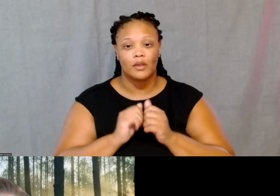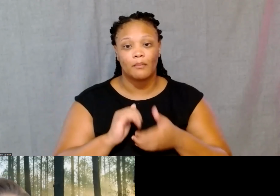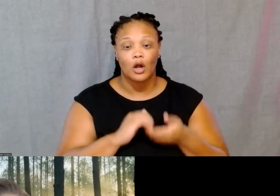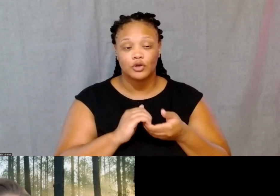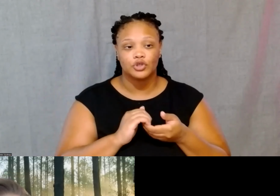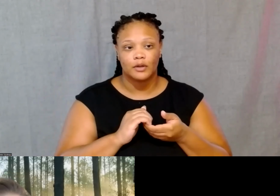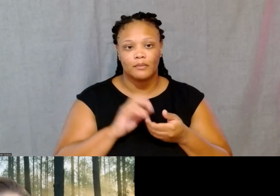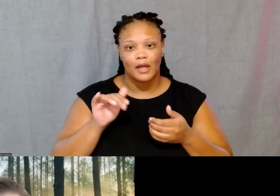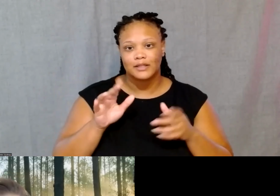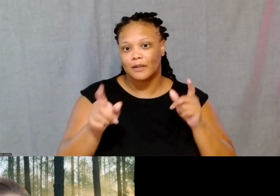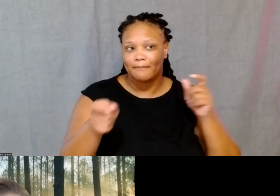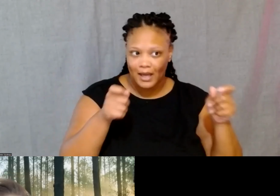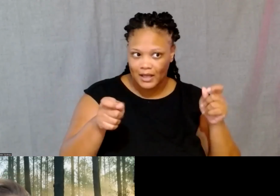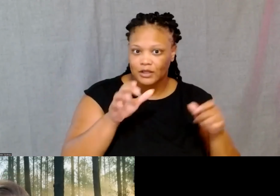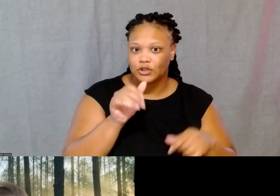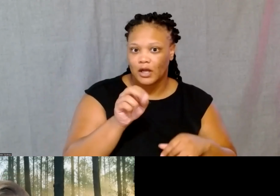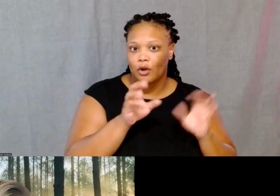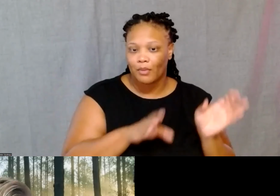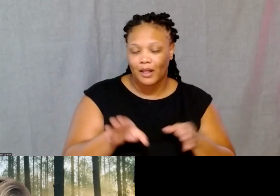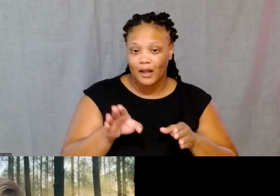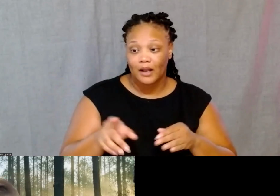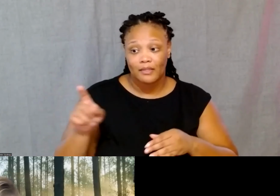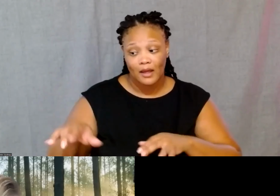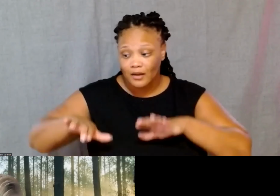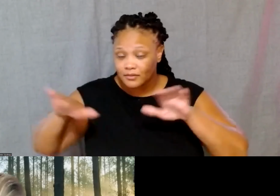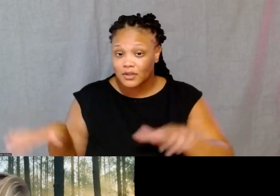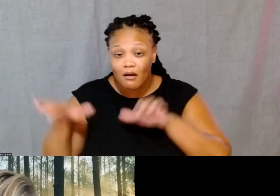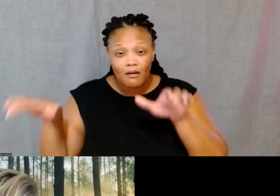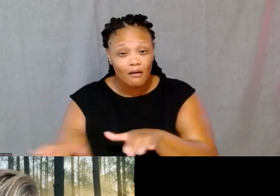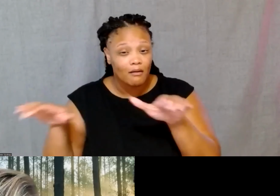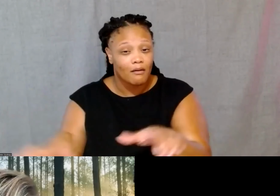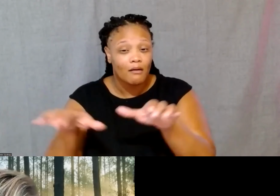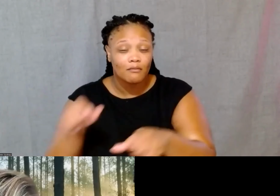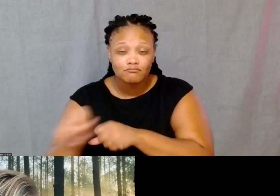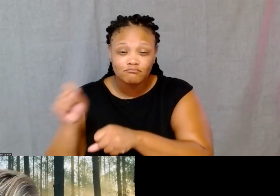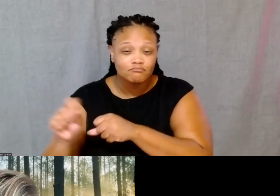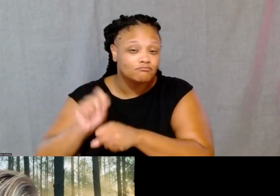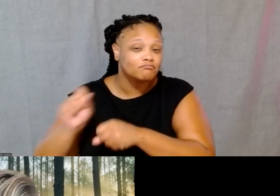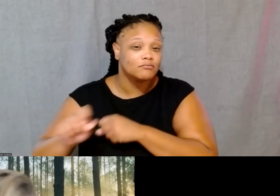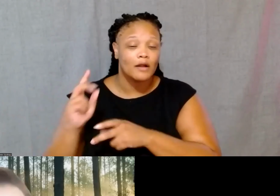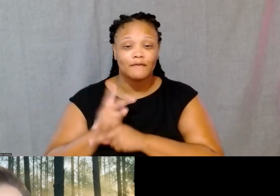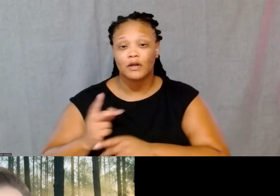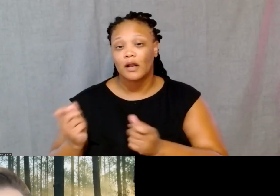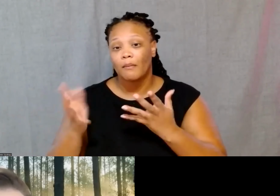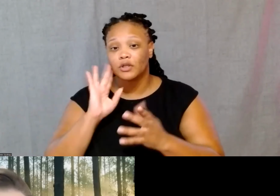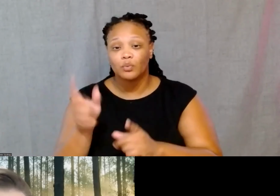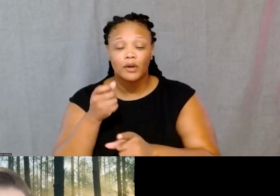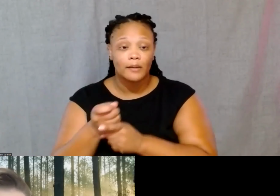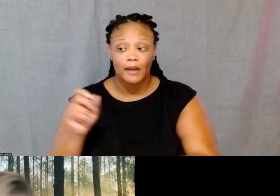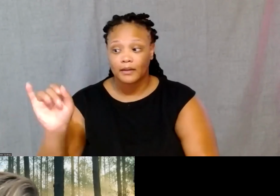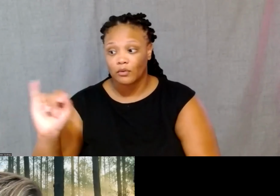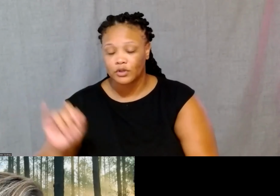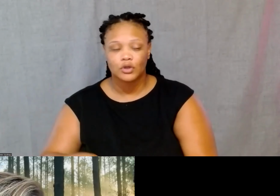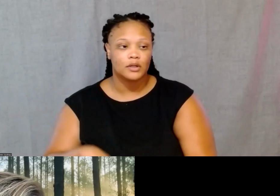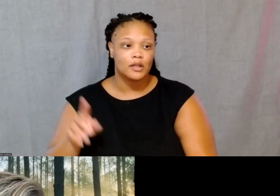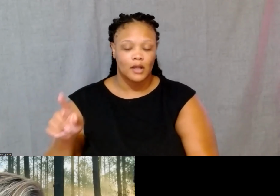their managed care plan. And they had done all of this sort of grounding work. They had figured out how much it was going to impact their insurance. They had done